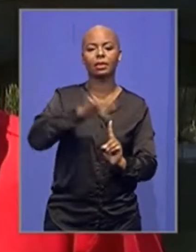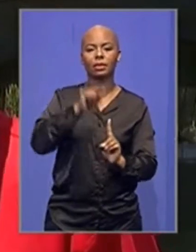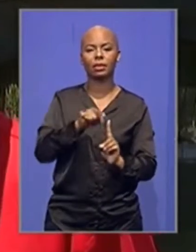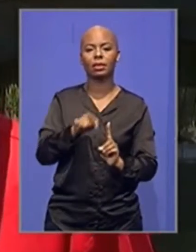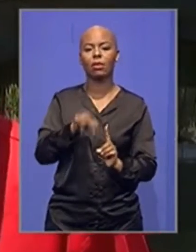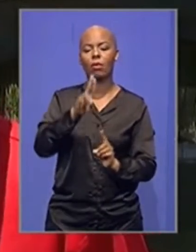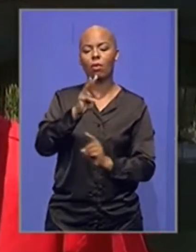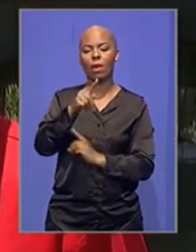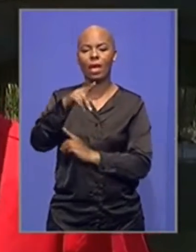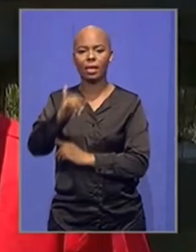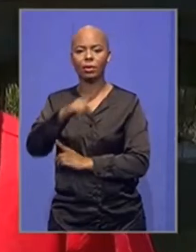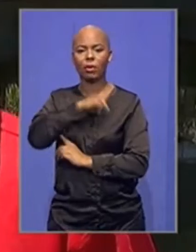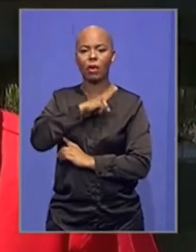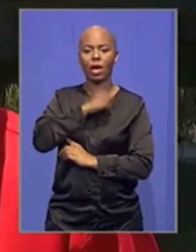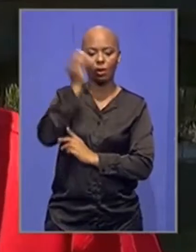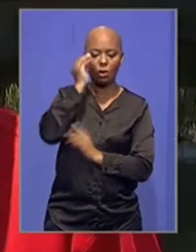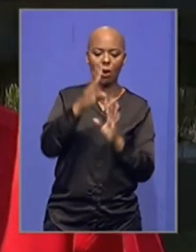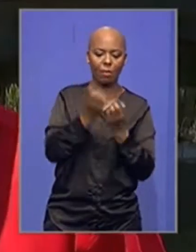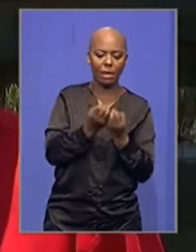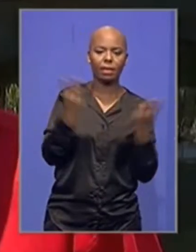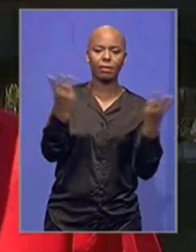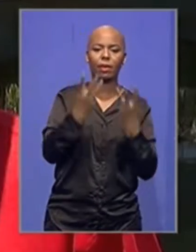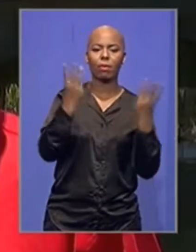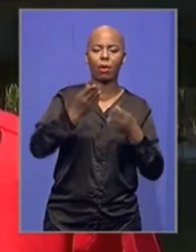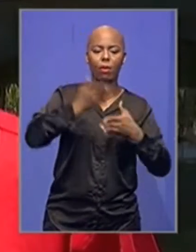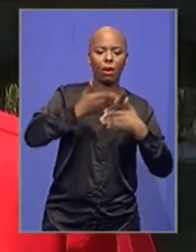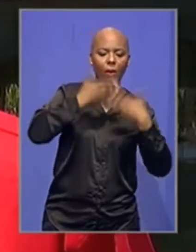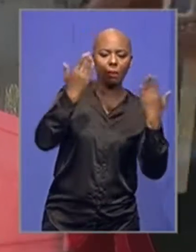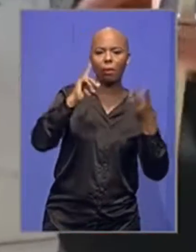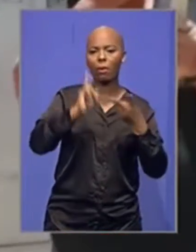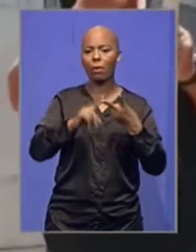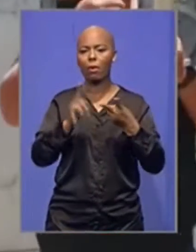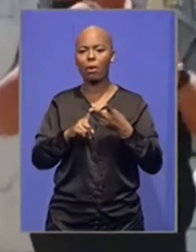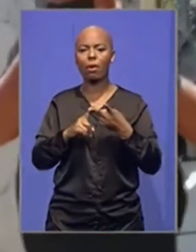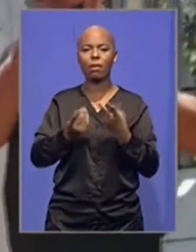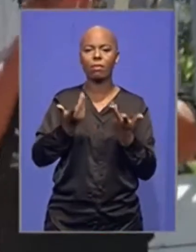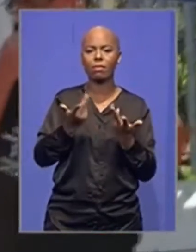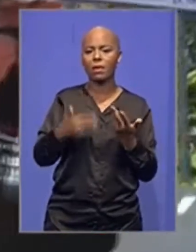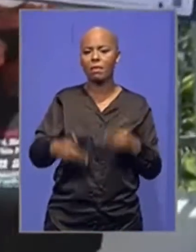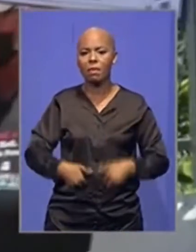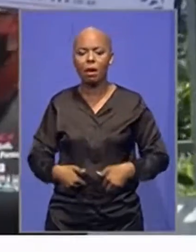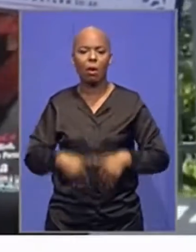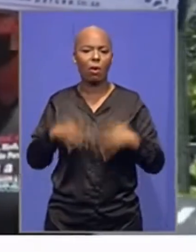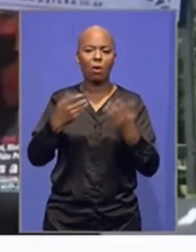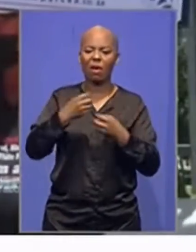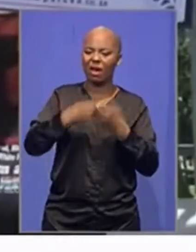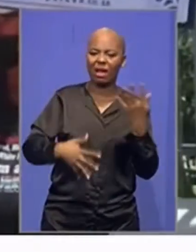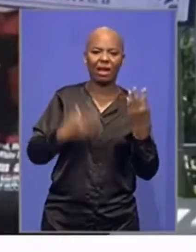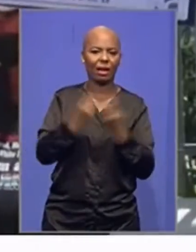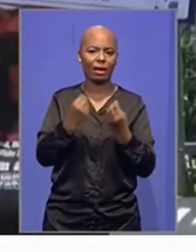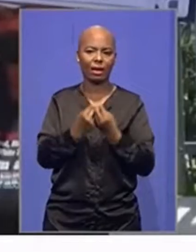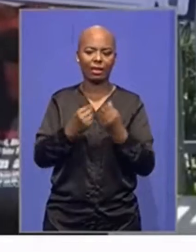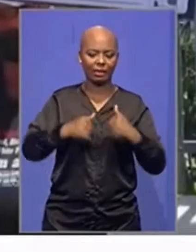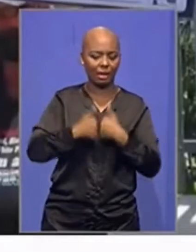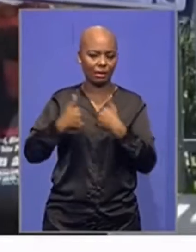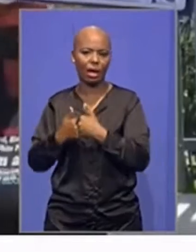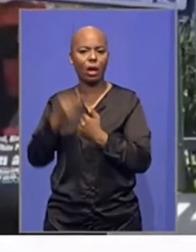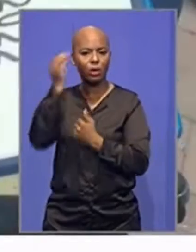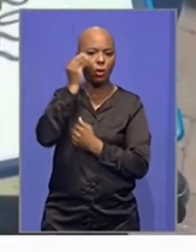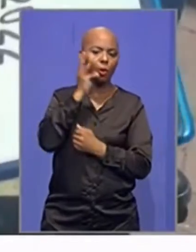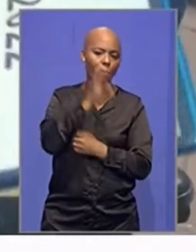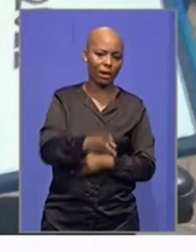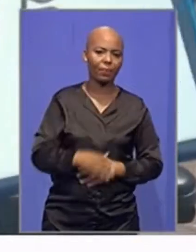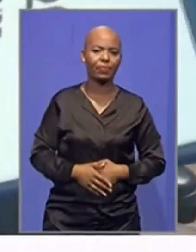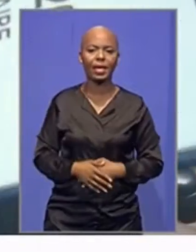that he knows the state and the amount of people that she should be provided with. As George Weston Cape, we have people against race